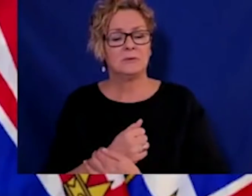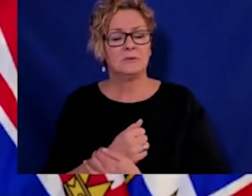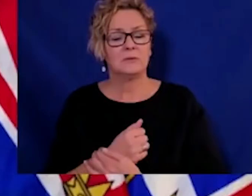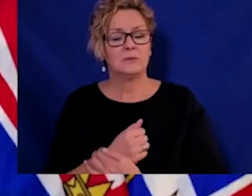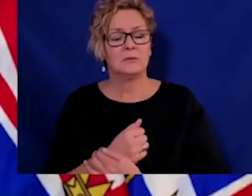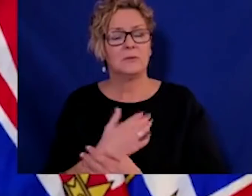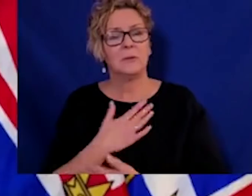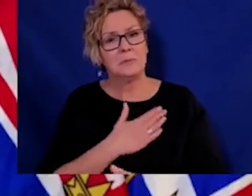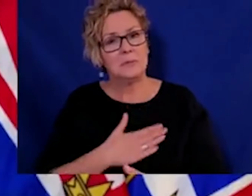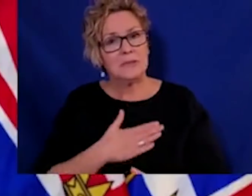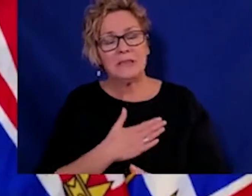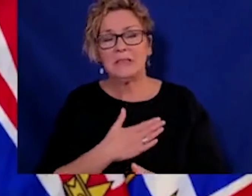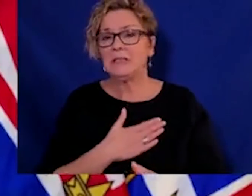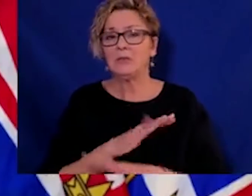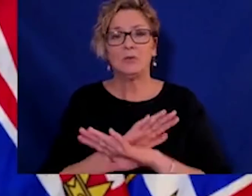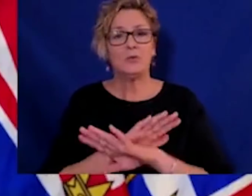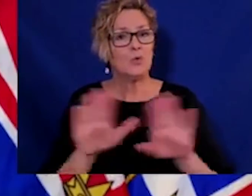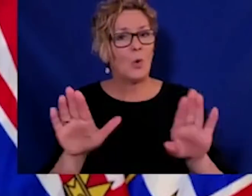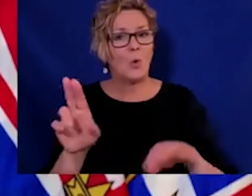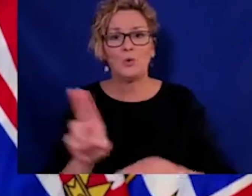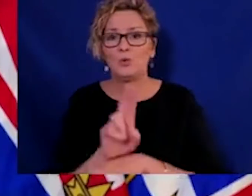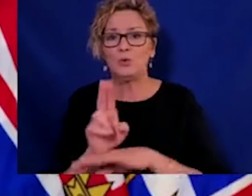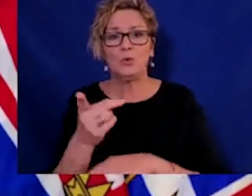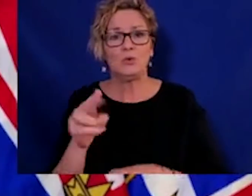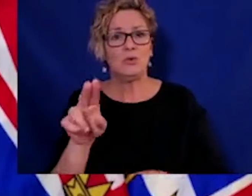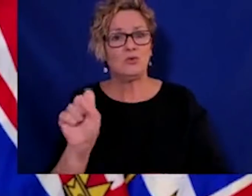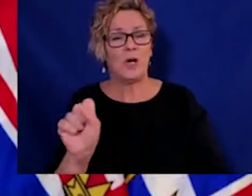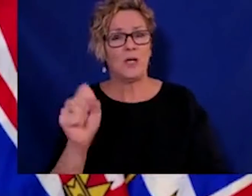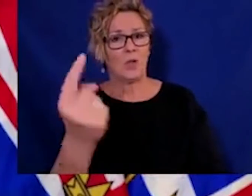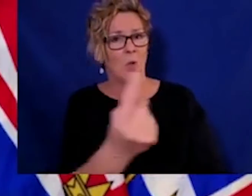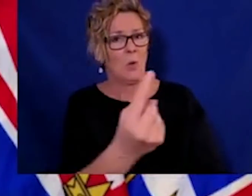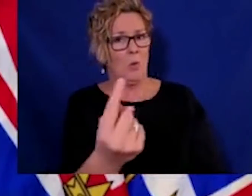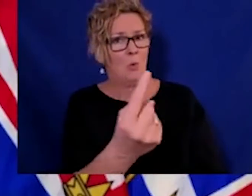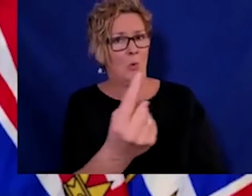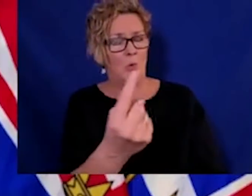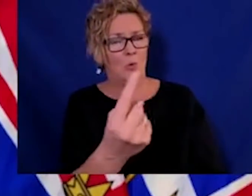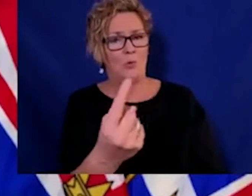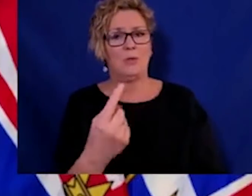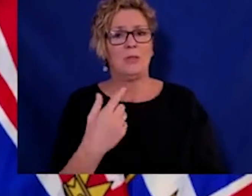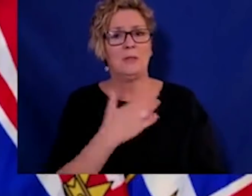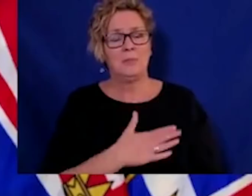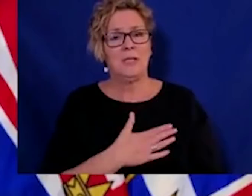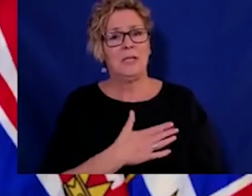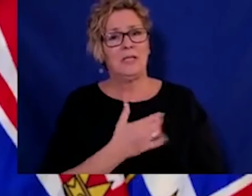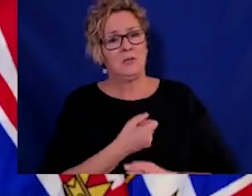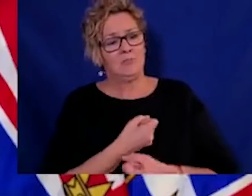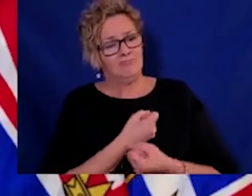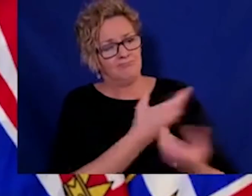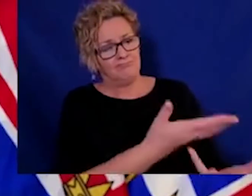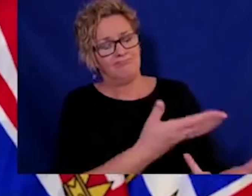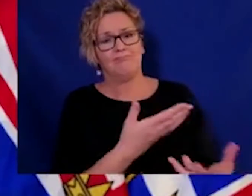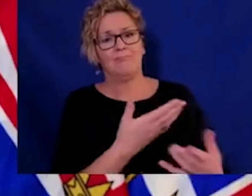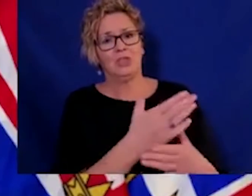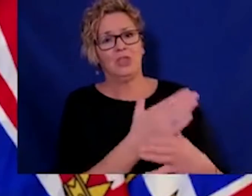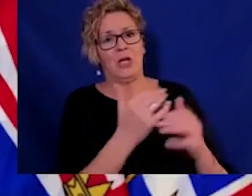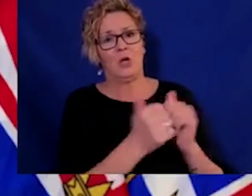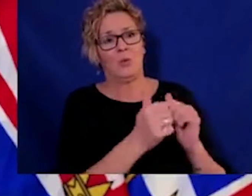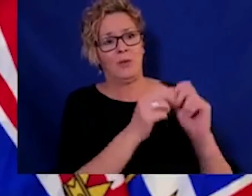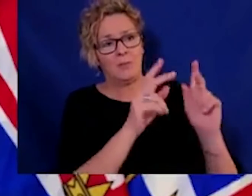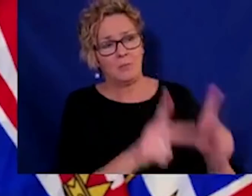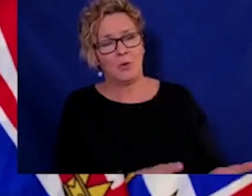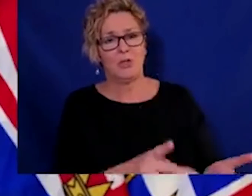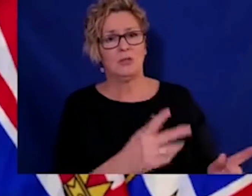heart. Don't use alone. Let somebody know. Talk to somebody. Use the